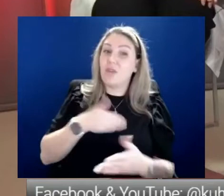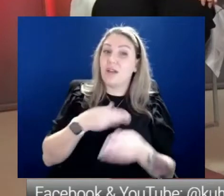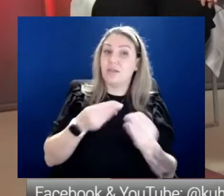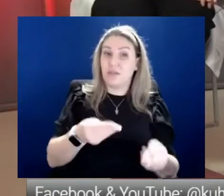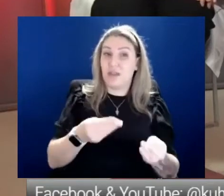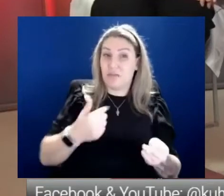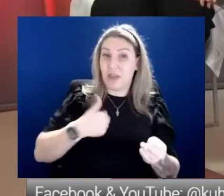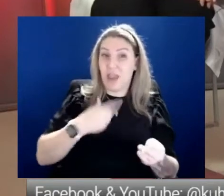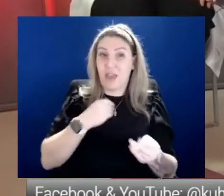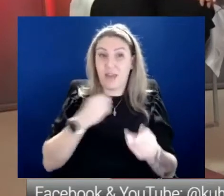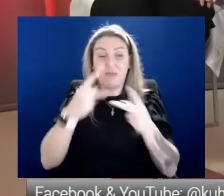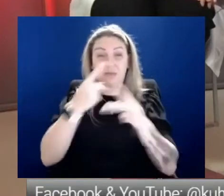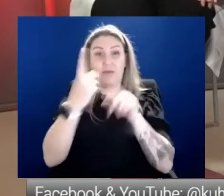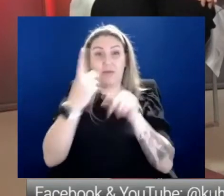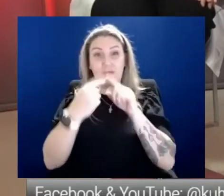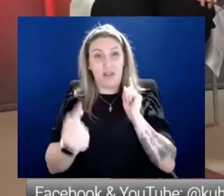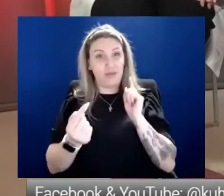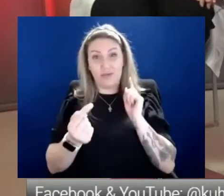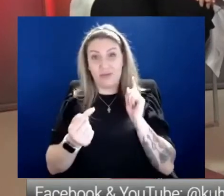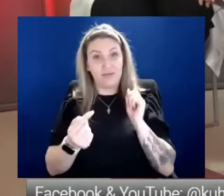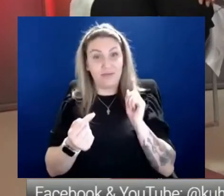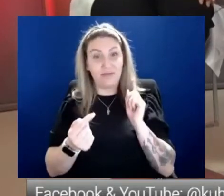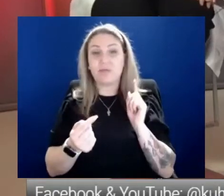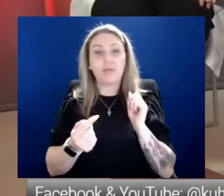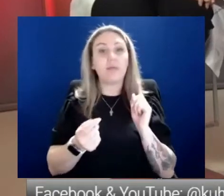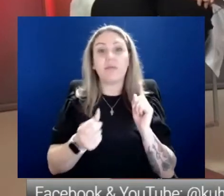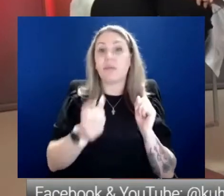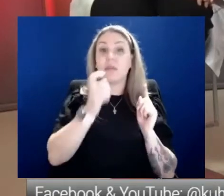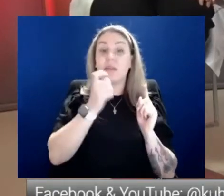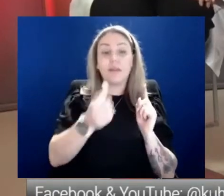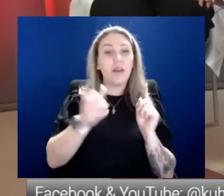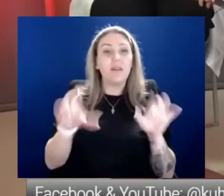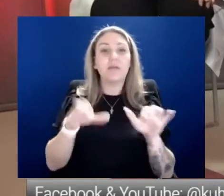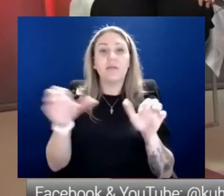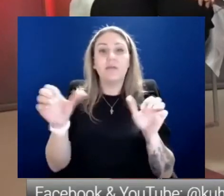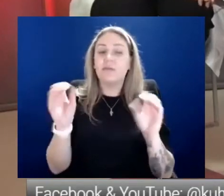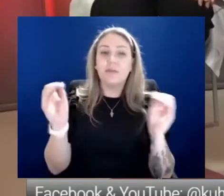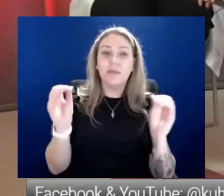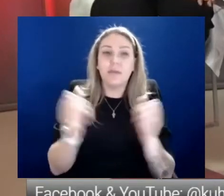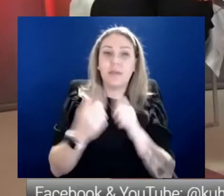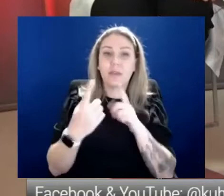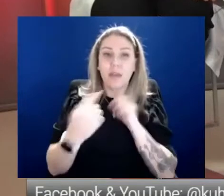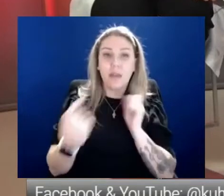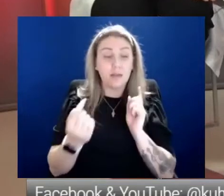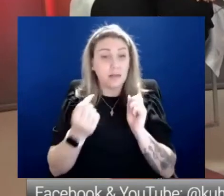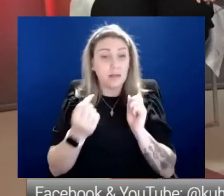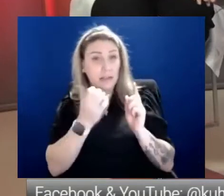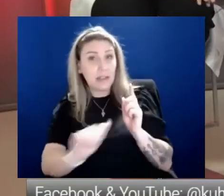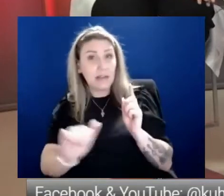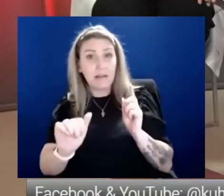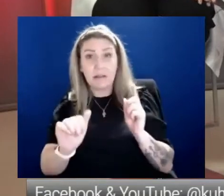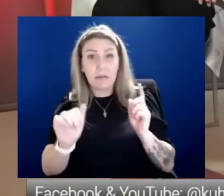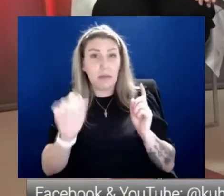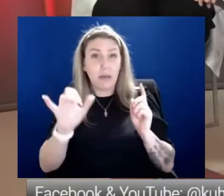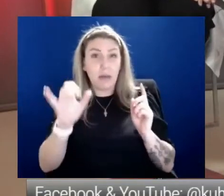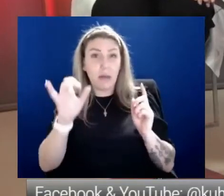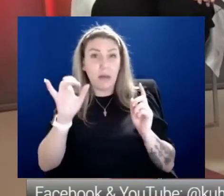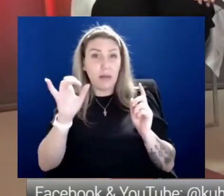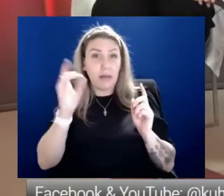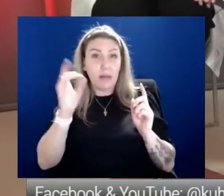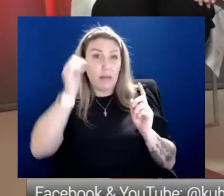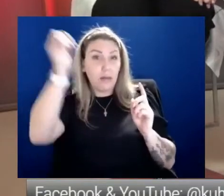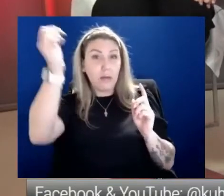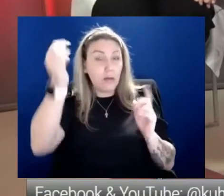planet. So it did not do anything for my allergies. For your but is there anything to that theory that if you're breastfed, you have